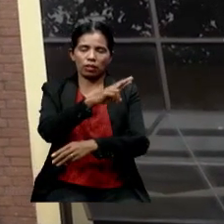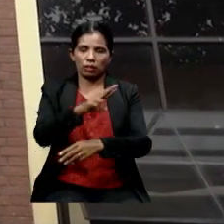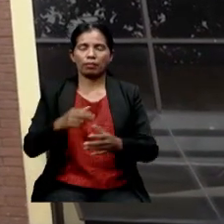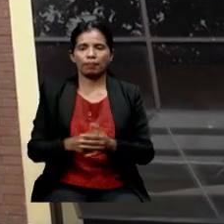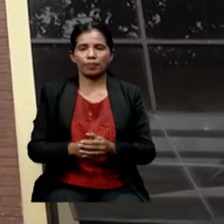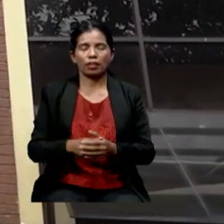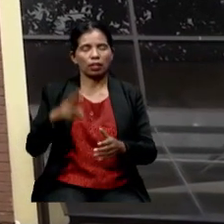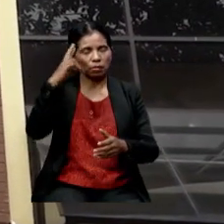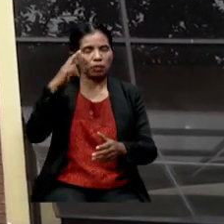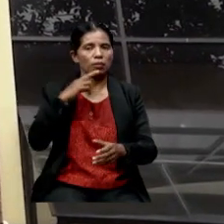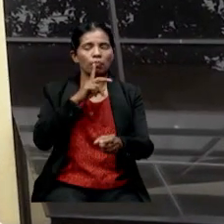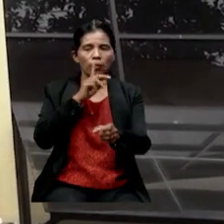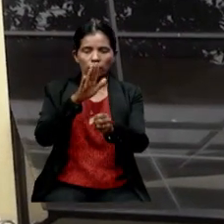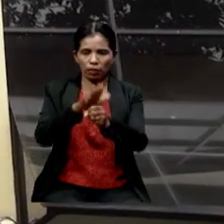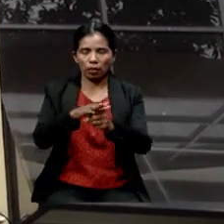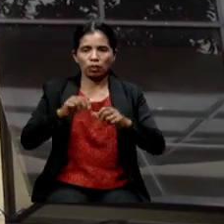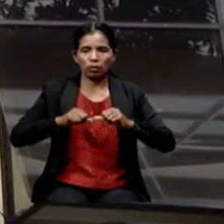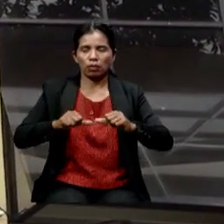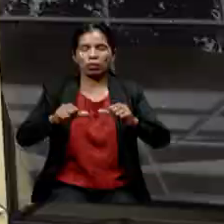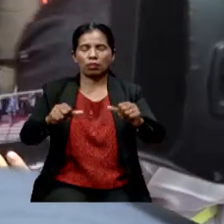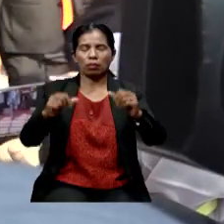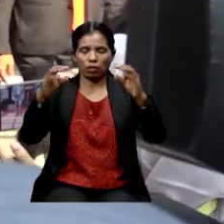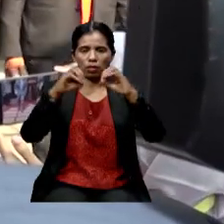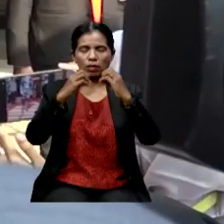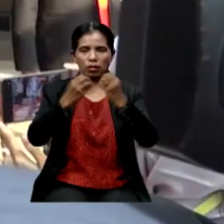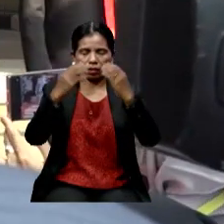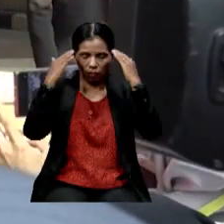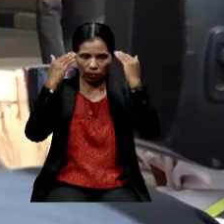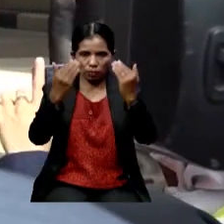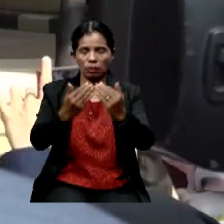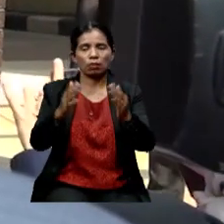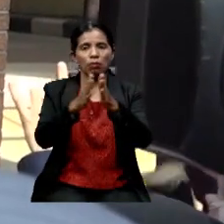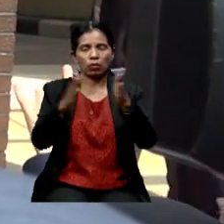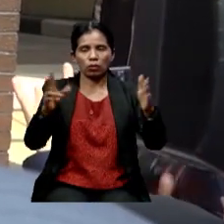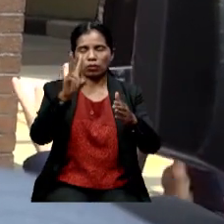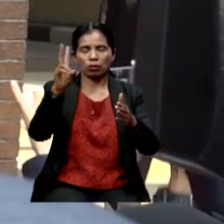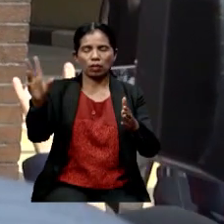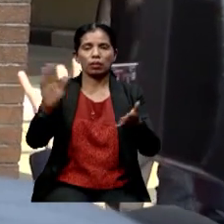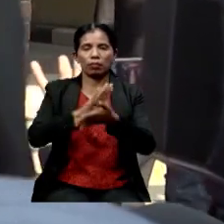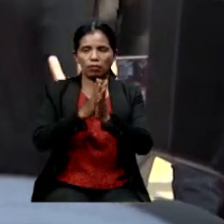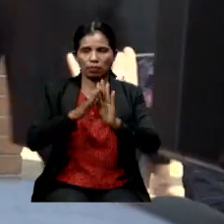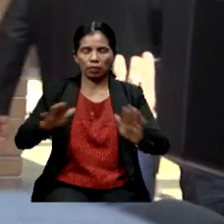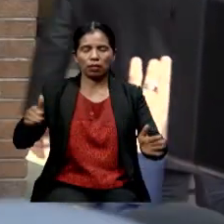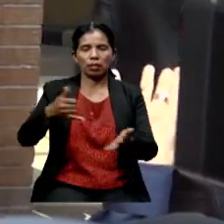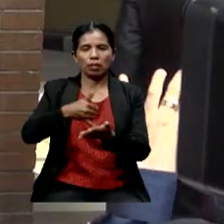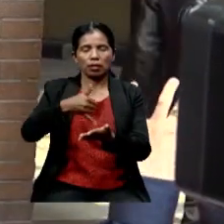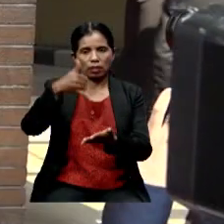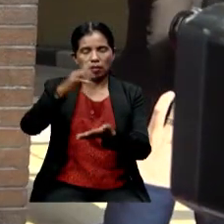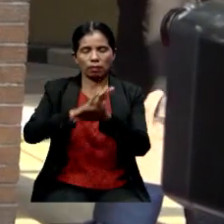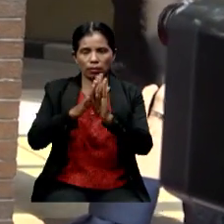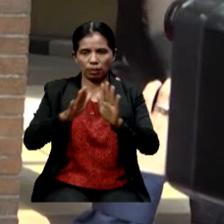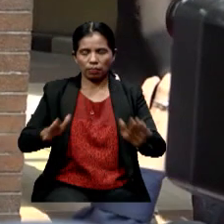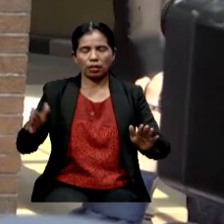Horta promete atu continua apoia organizasaun musulmano bot ruane ho dihetan Premio Nobel da Paz ba fraternidade